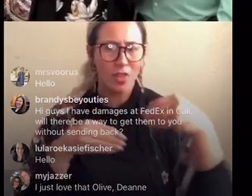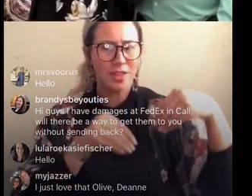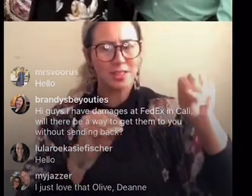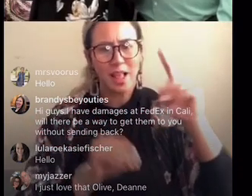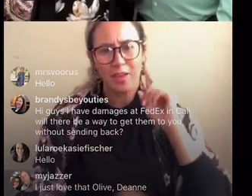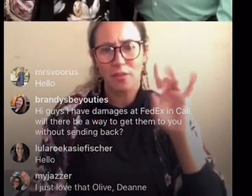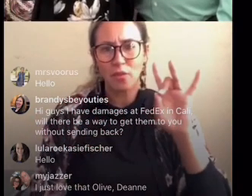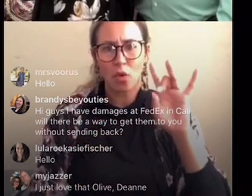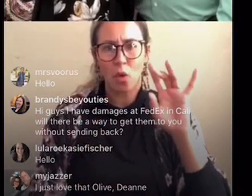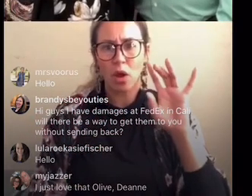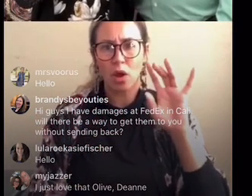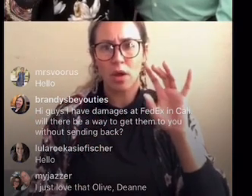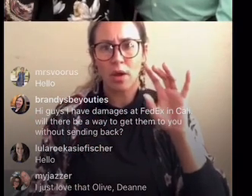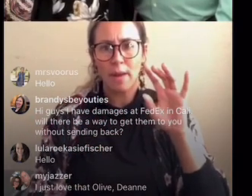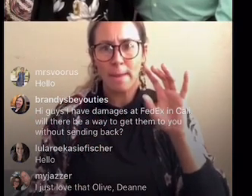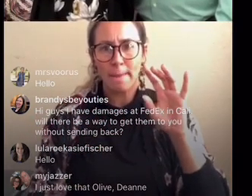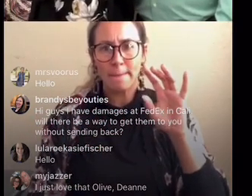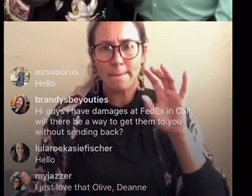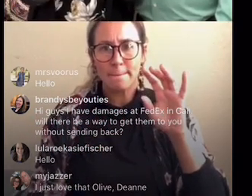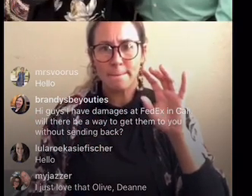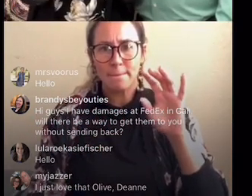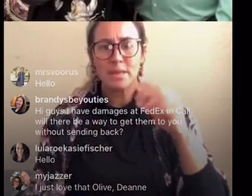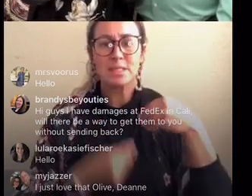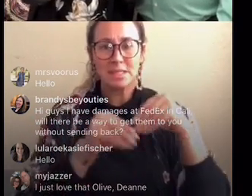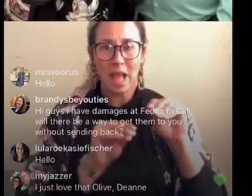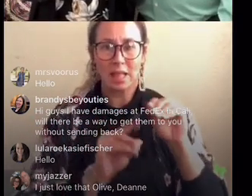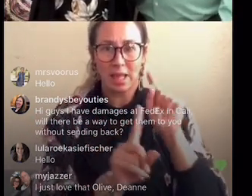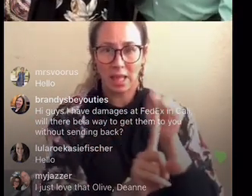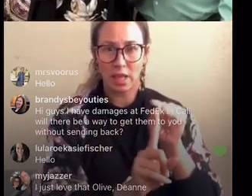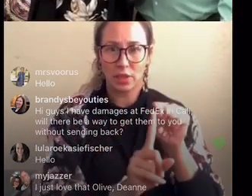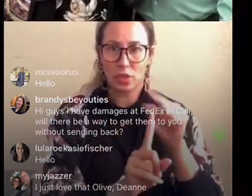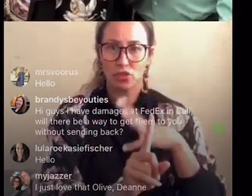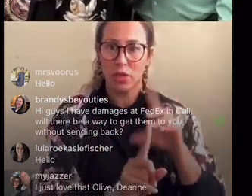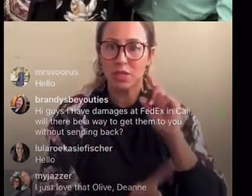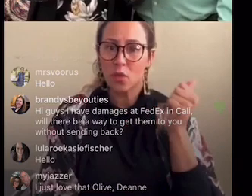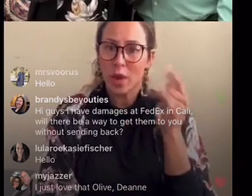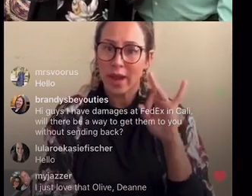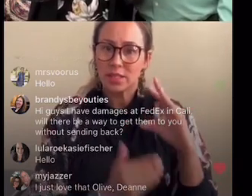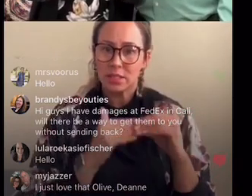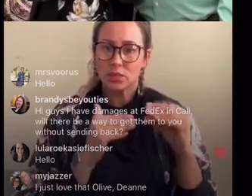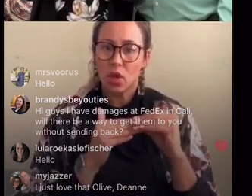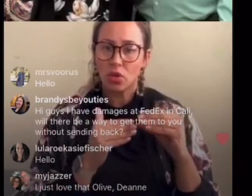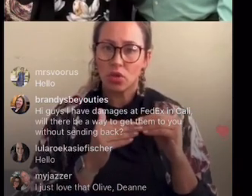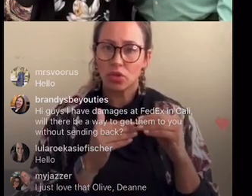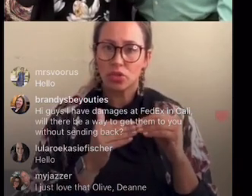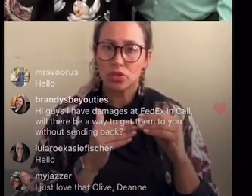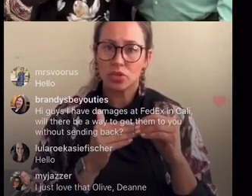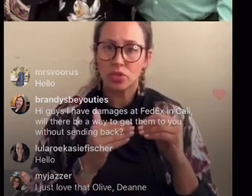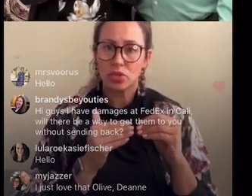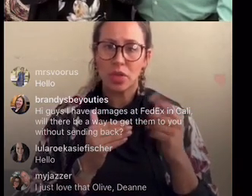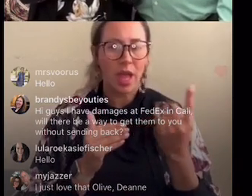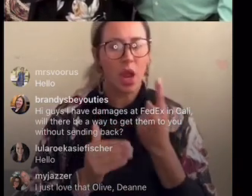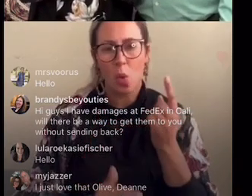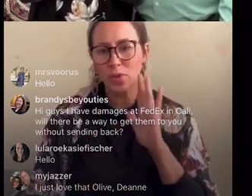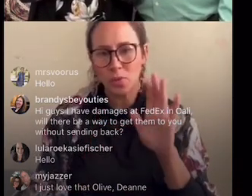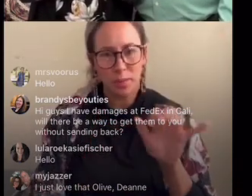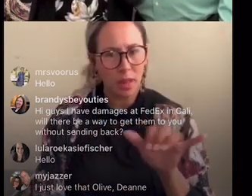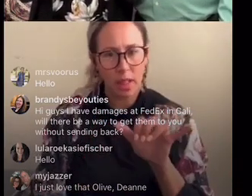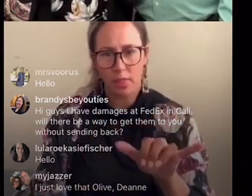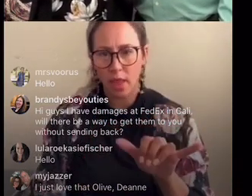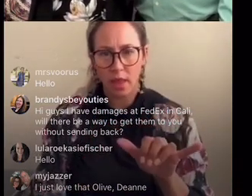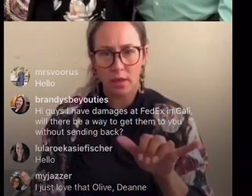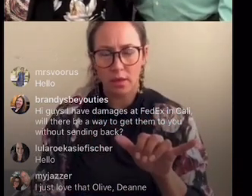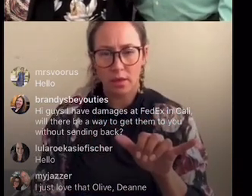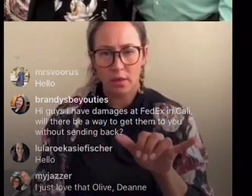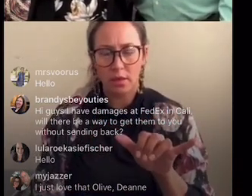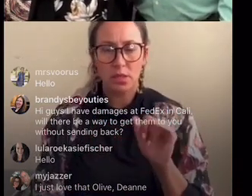for a dress for $18. It's always going to be like that. And you know what I